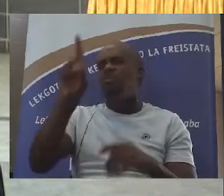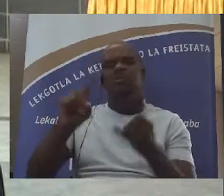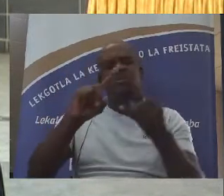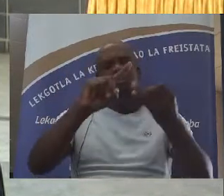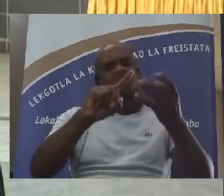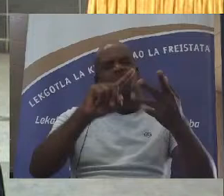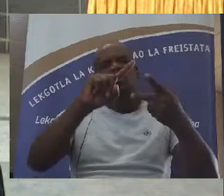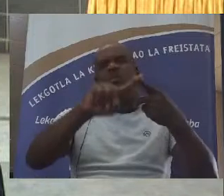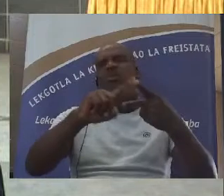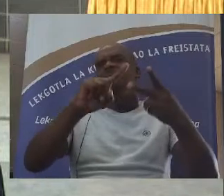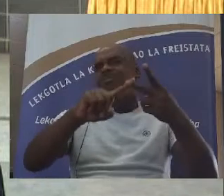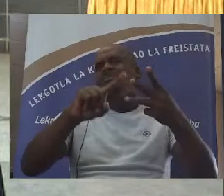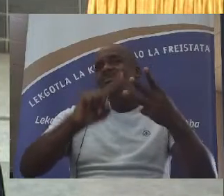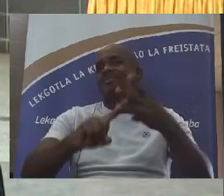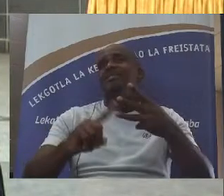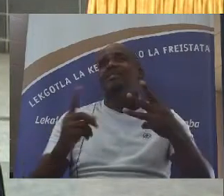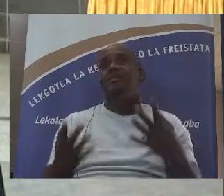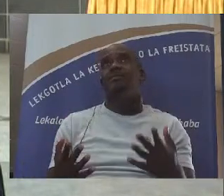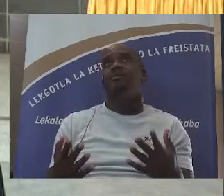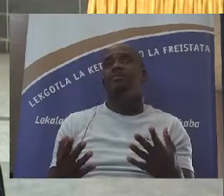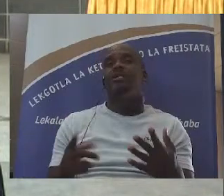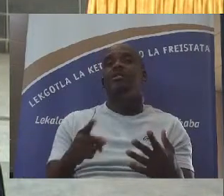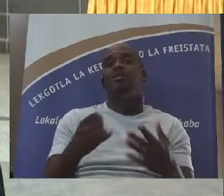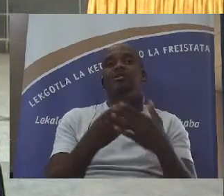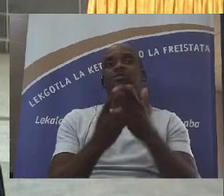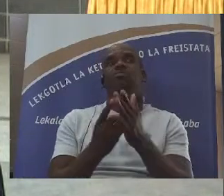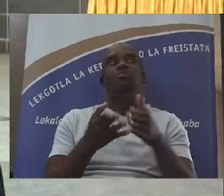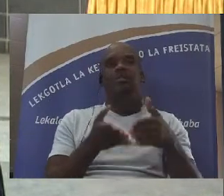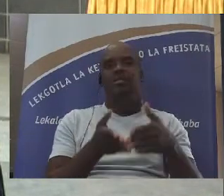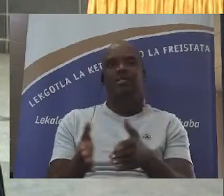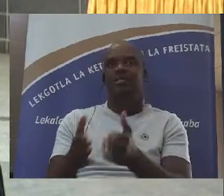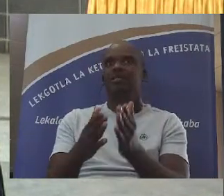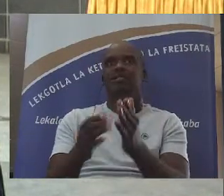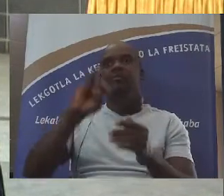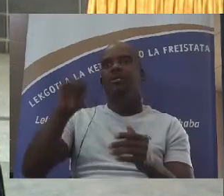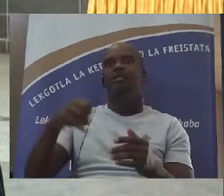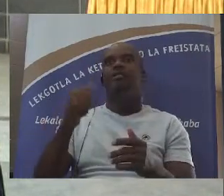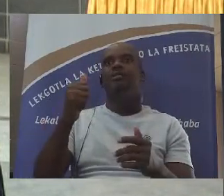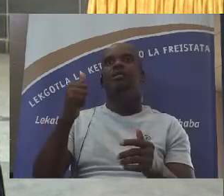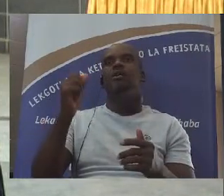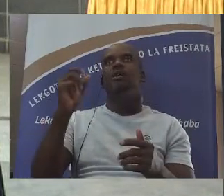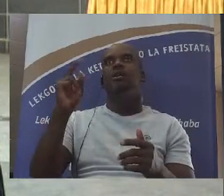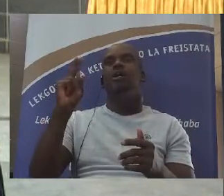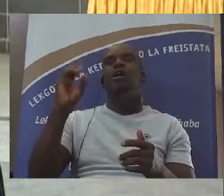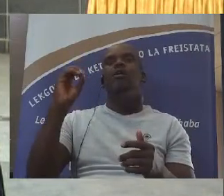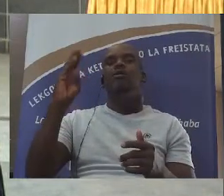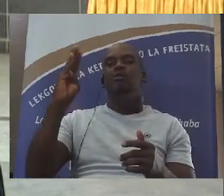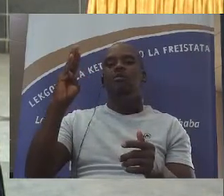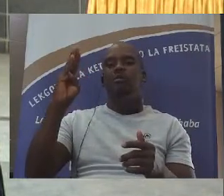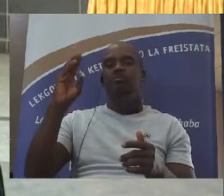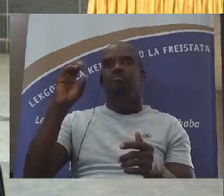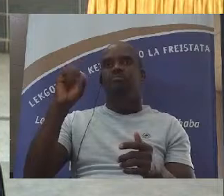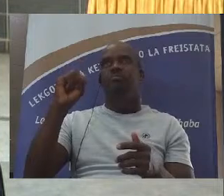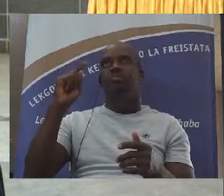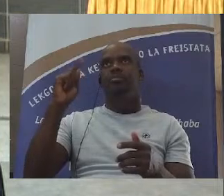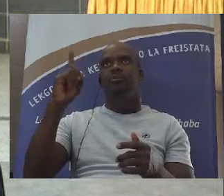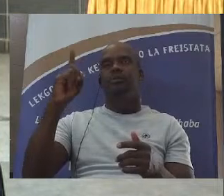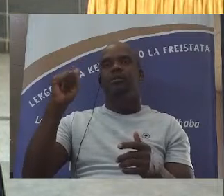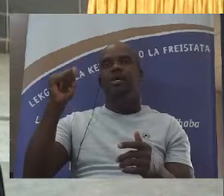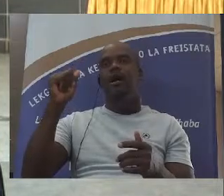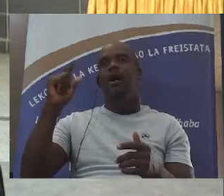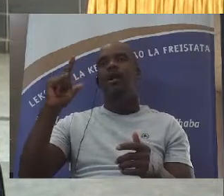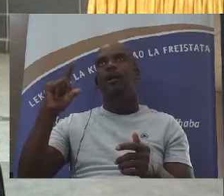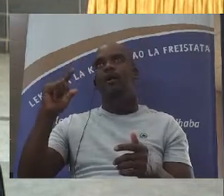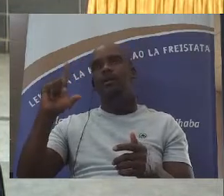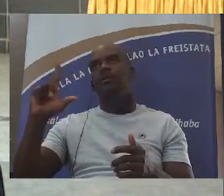now, we are going to open the road of Jacobsdal. We don't have the right certificate because they promise us